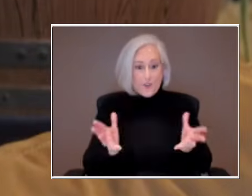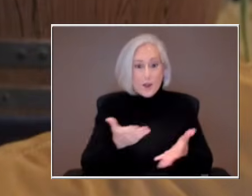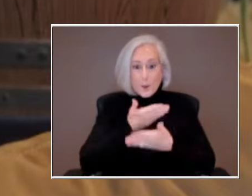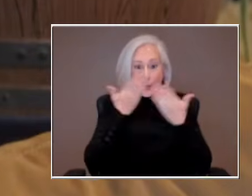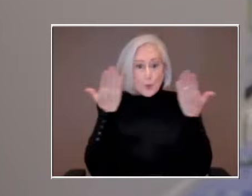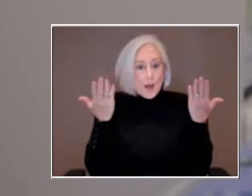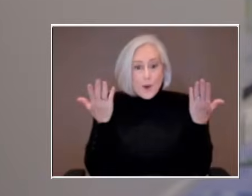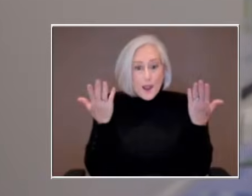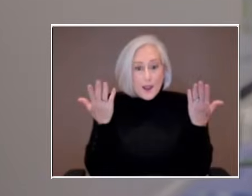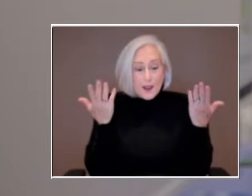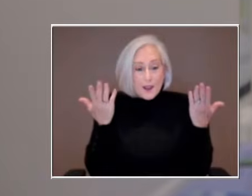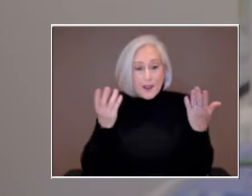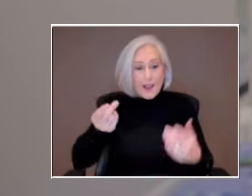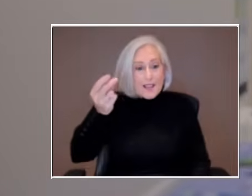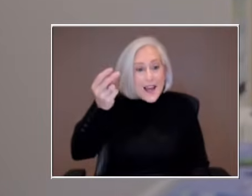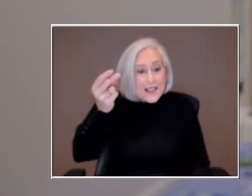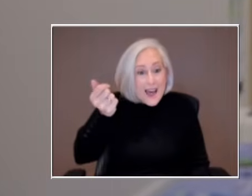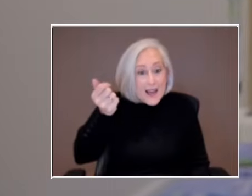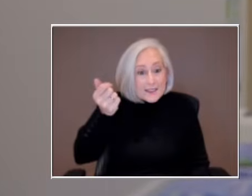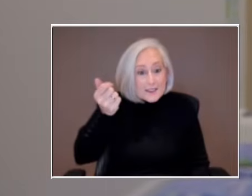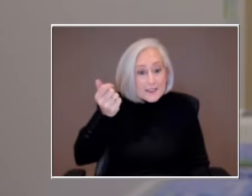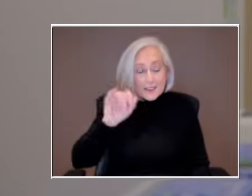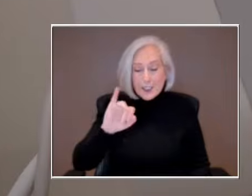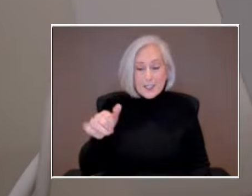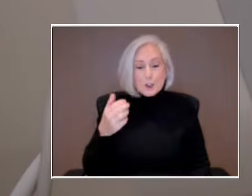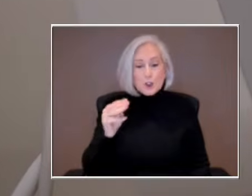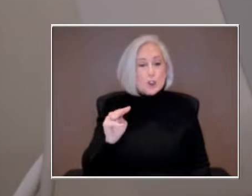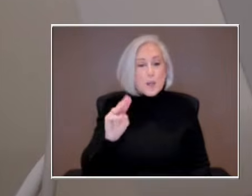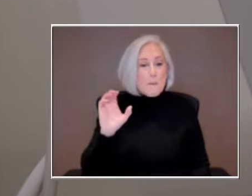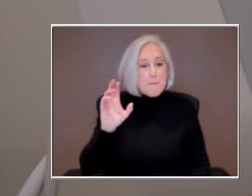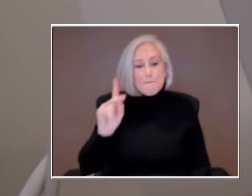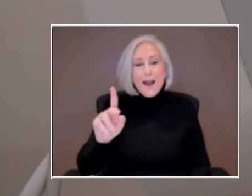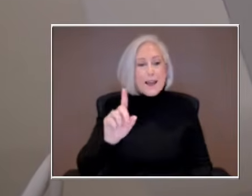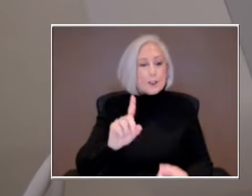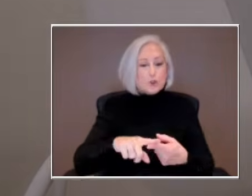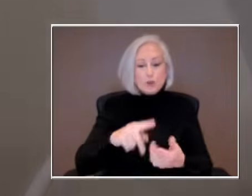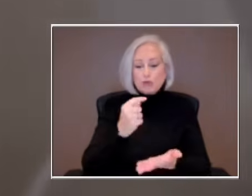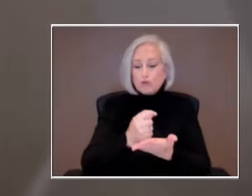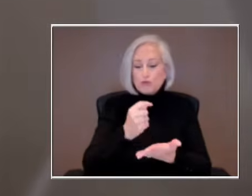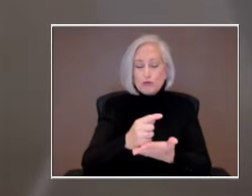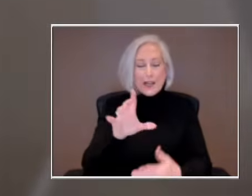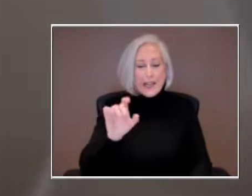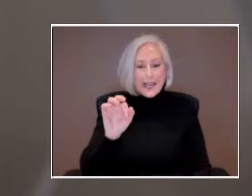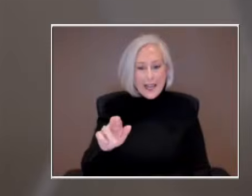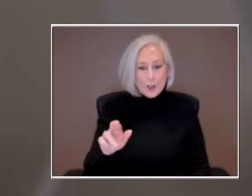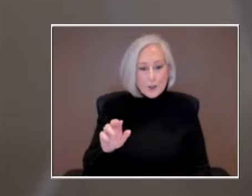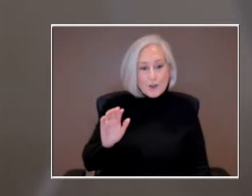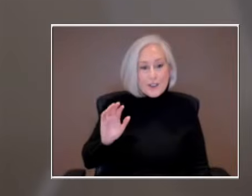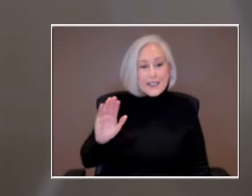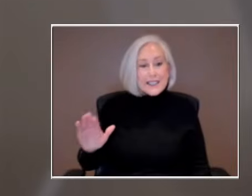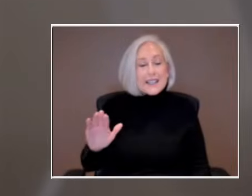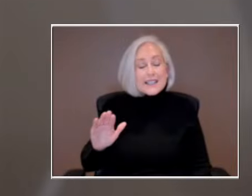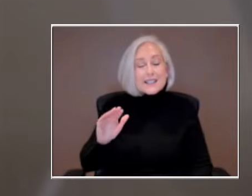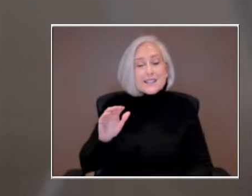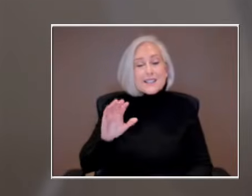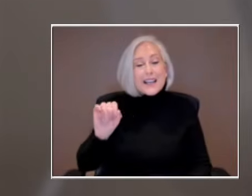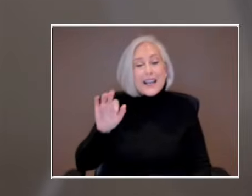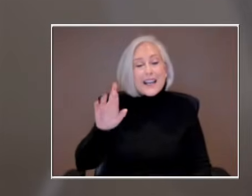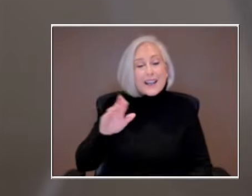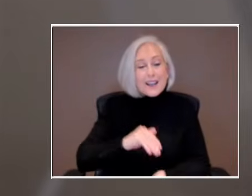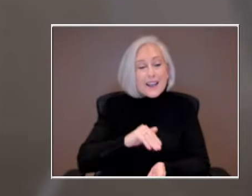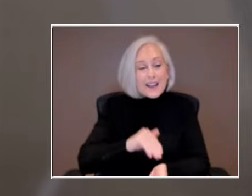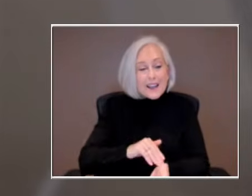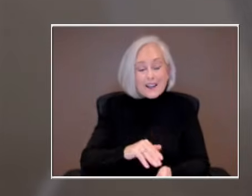just like that, Jim was back to treating the cancer. His oncologist, Dr. Gary Doolittle, started him on another type of